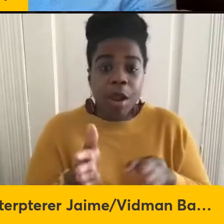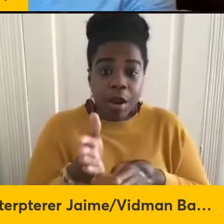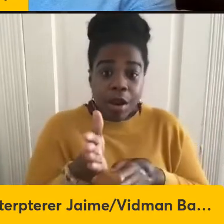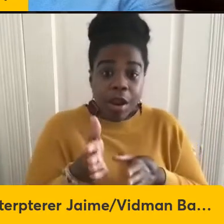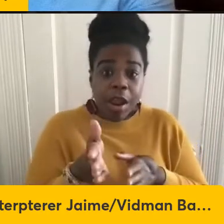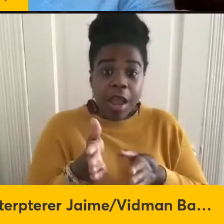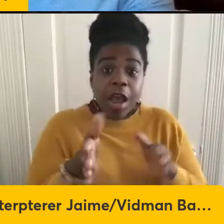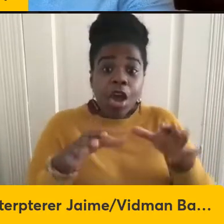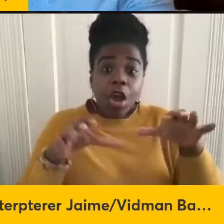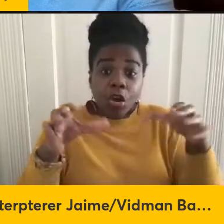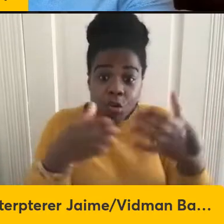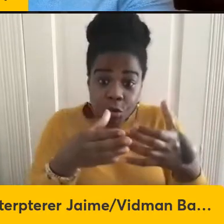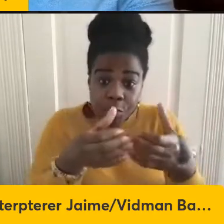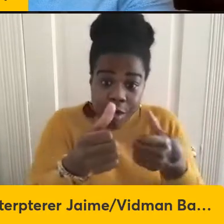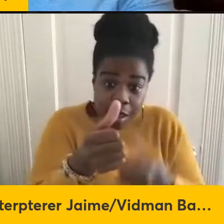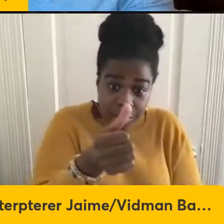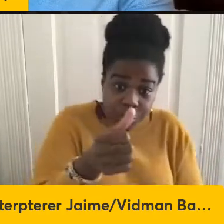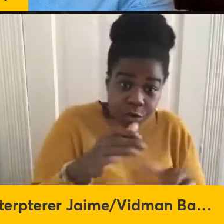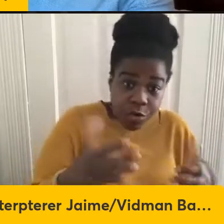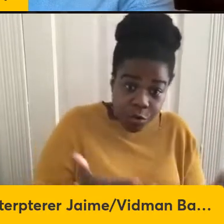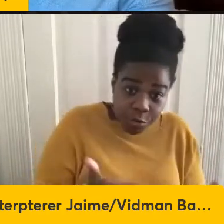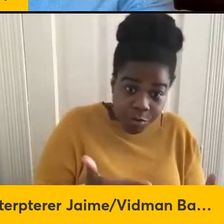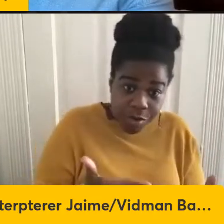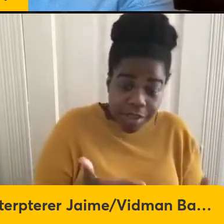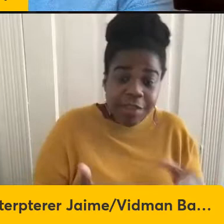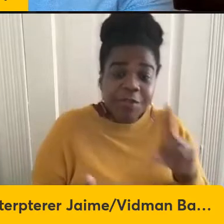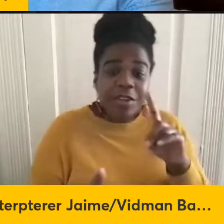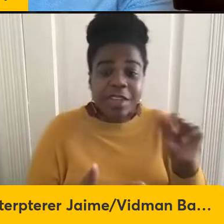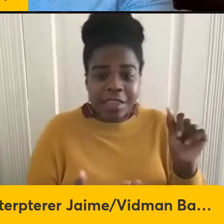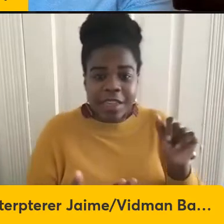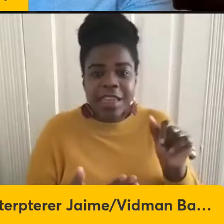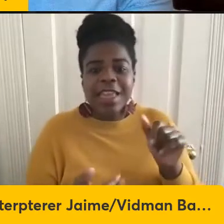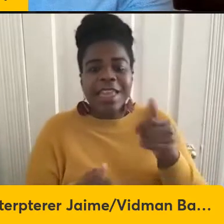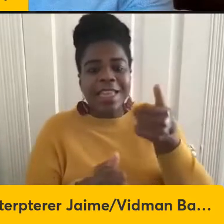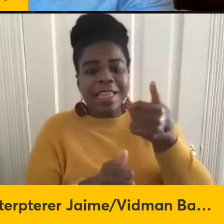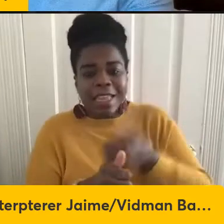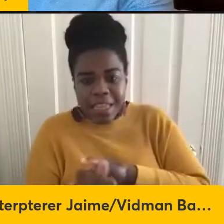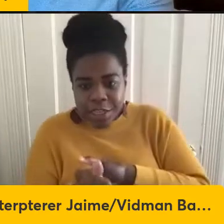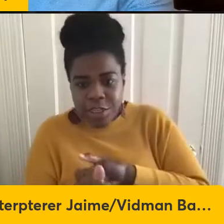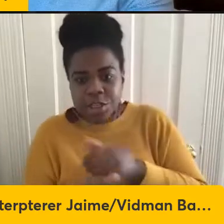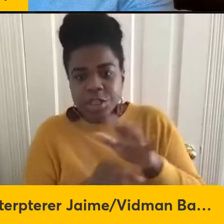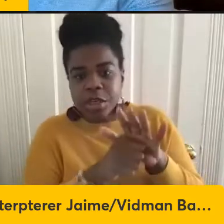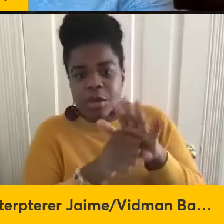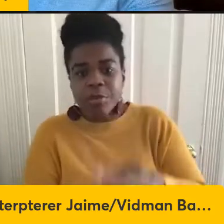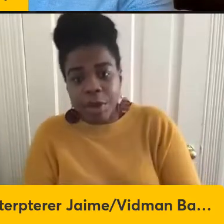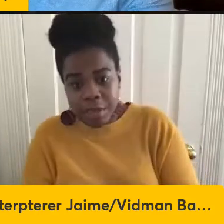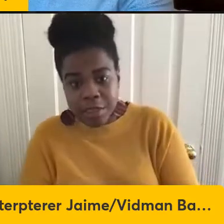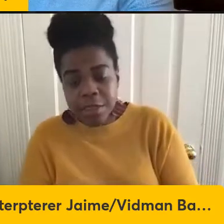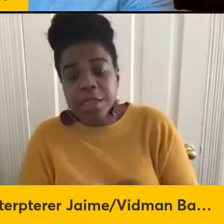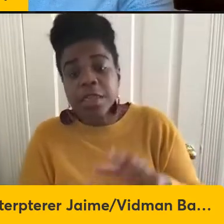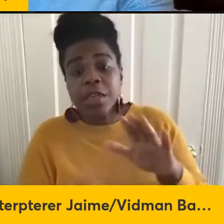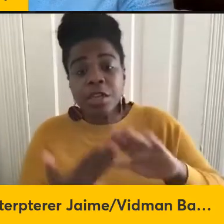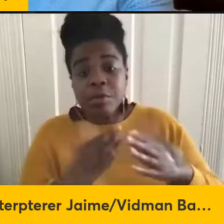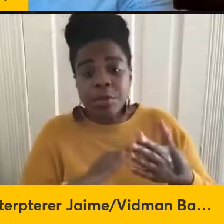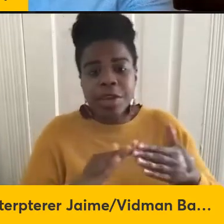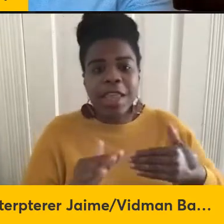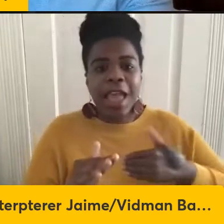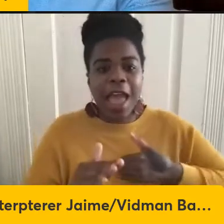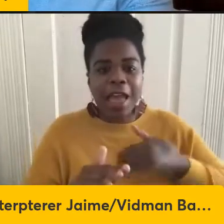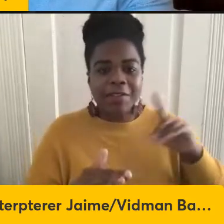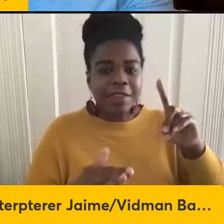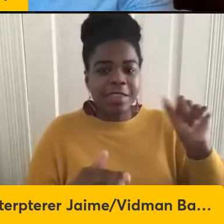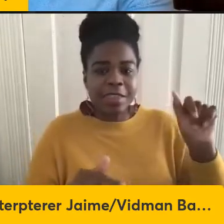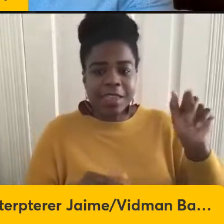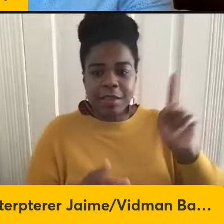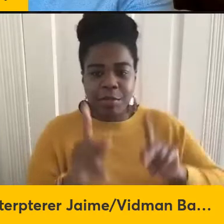of disability advocates. Within every marginalized community, there are disabled people there. And I really think